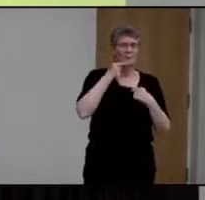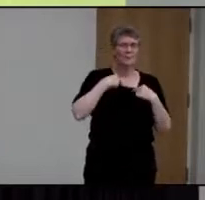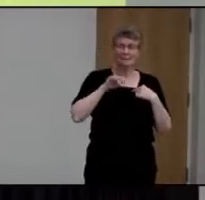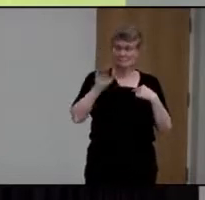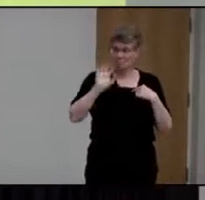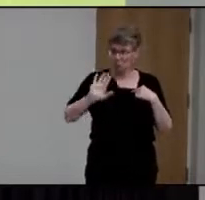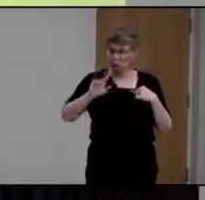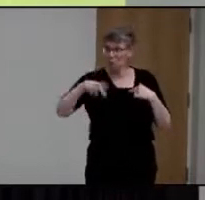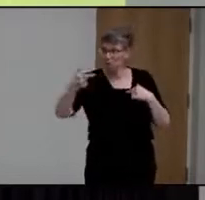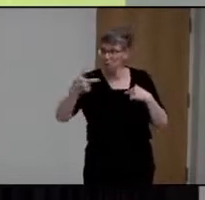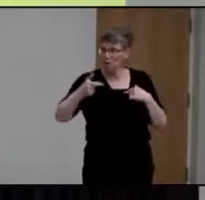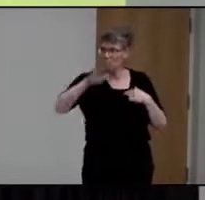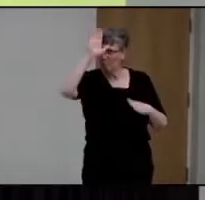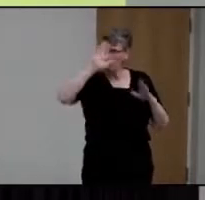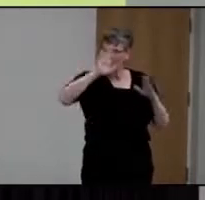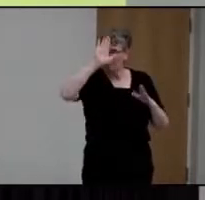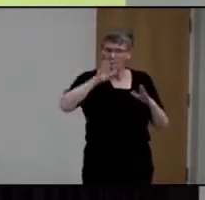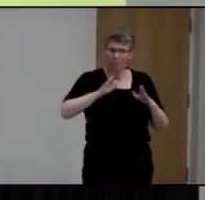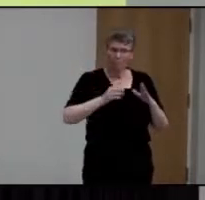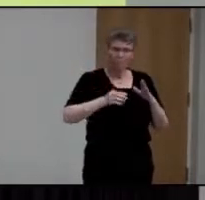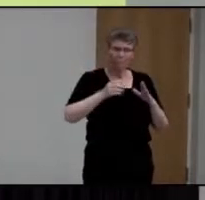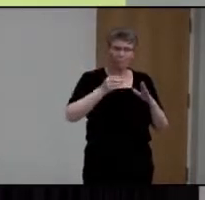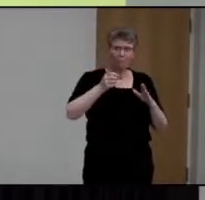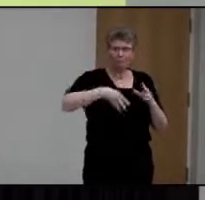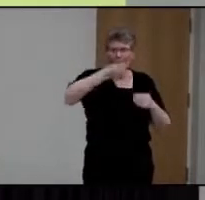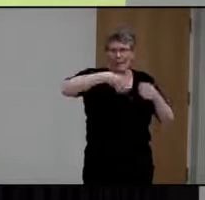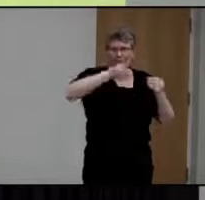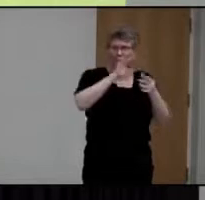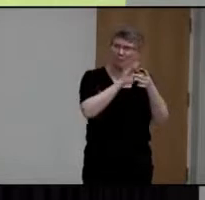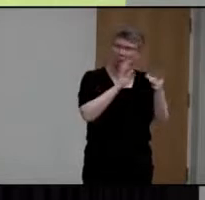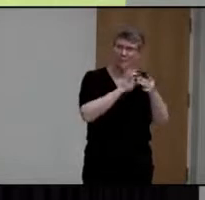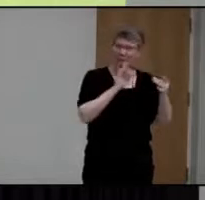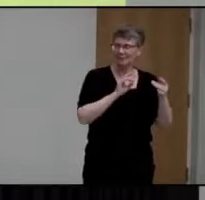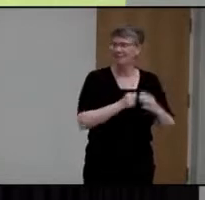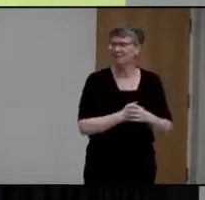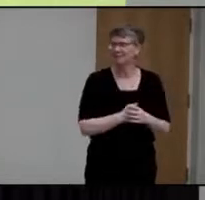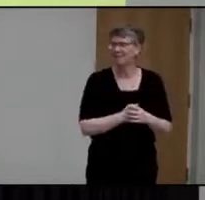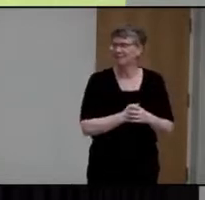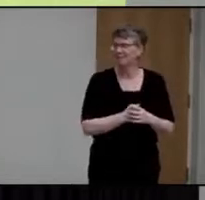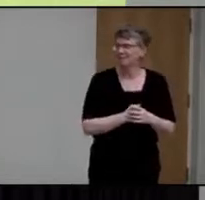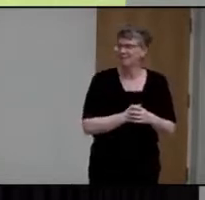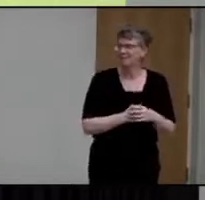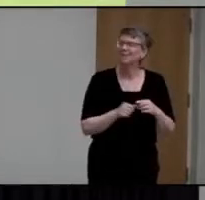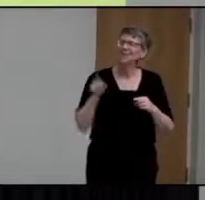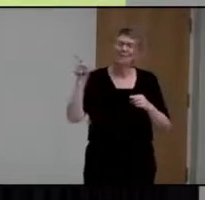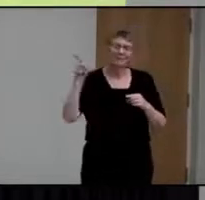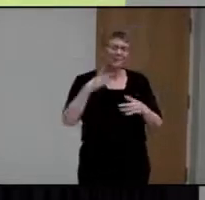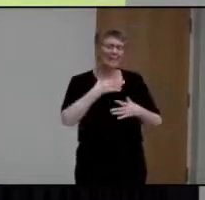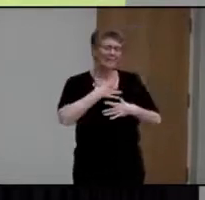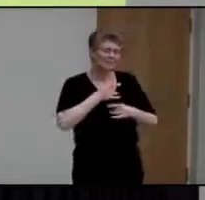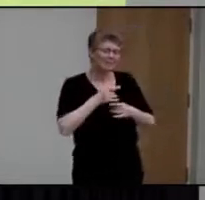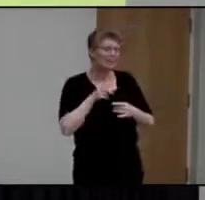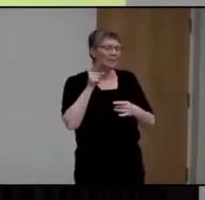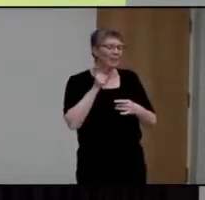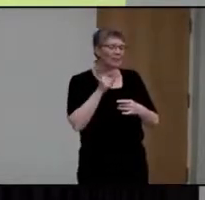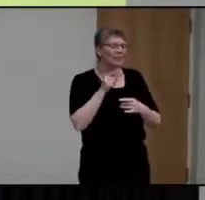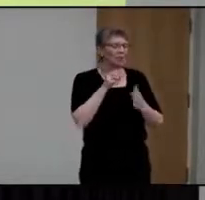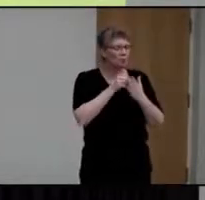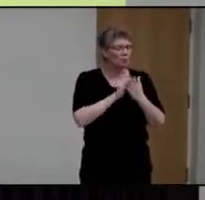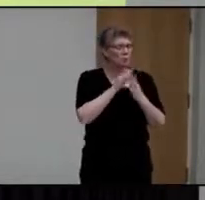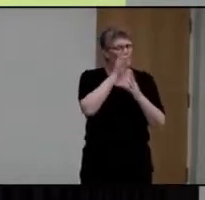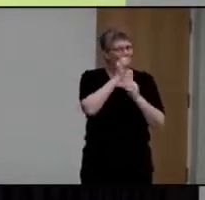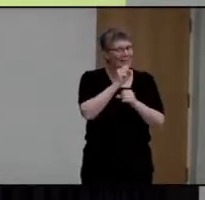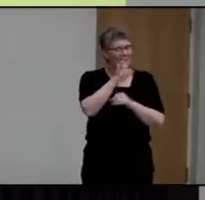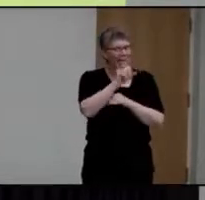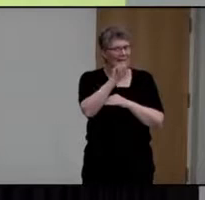want to throw something out to the group because we talk about students that are fascinated by this assignment, yet they don't want to be judged by it, or they don't want to be graded